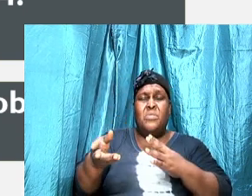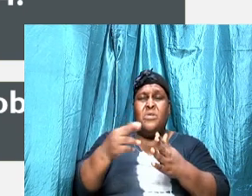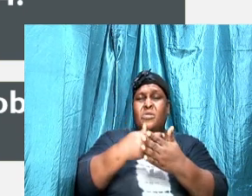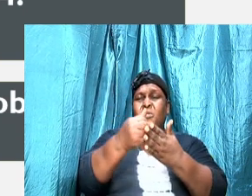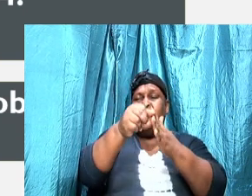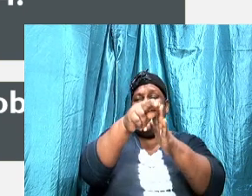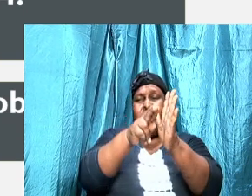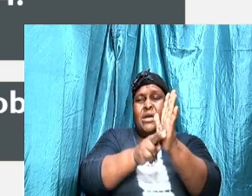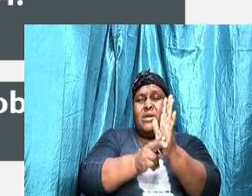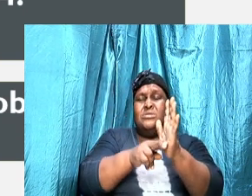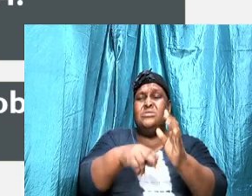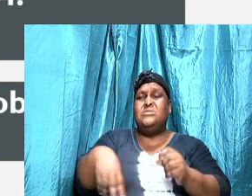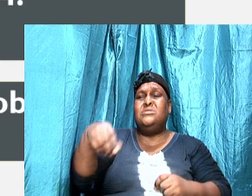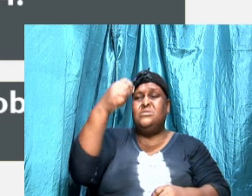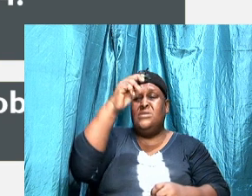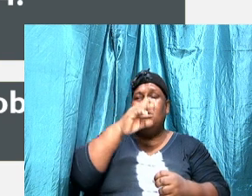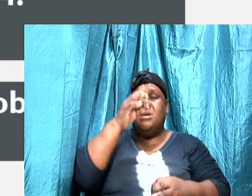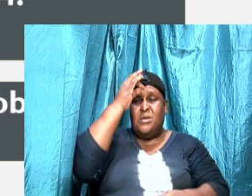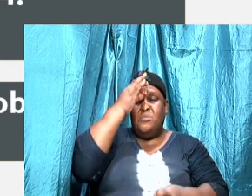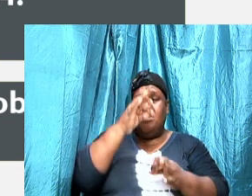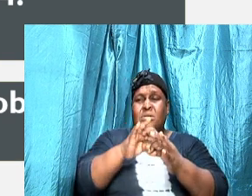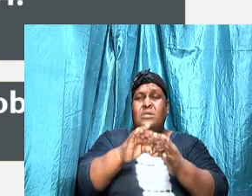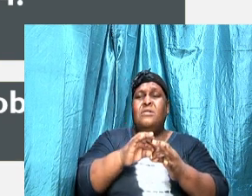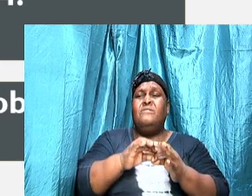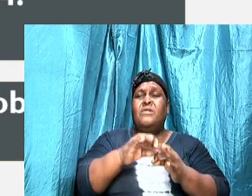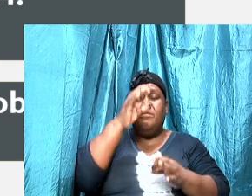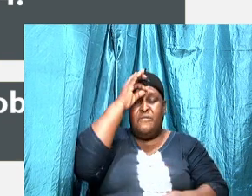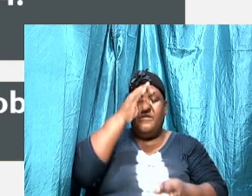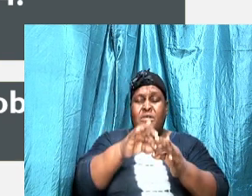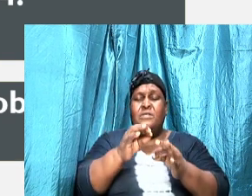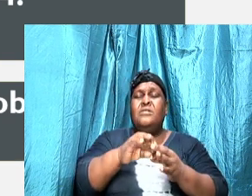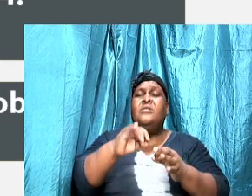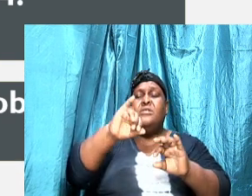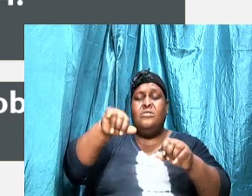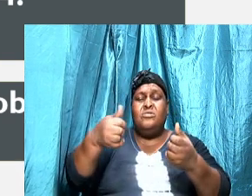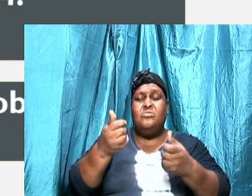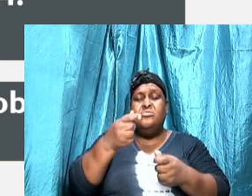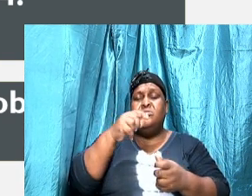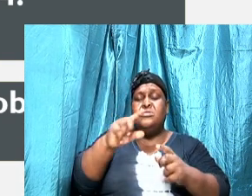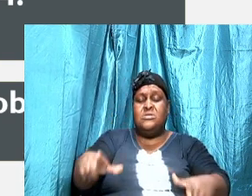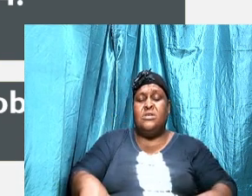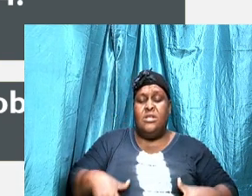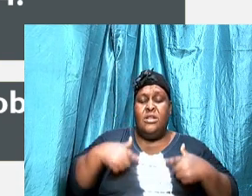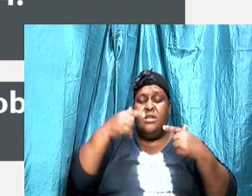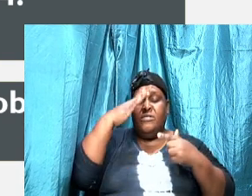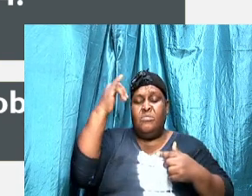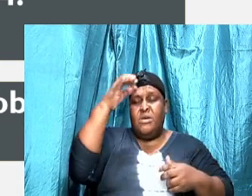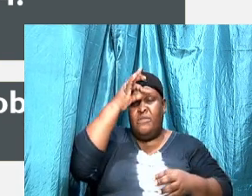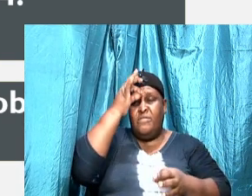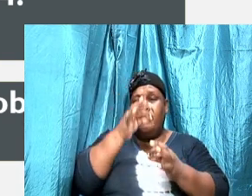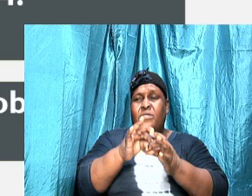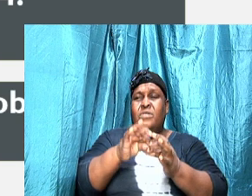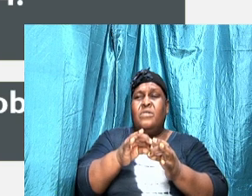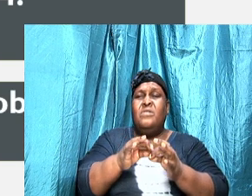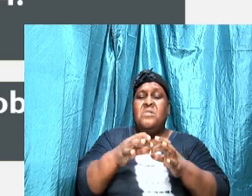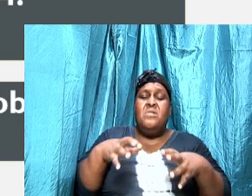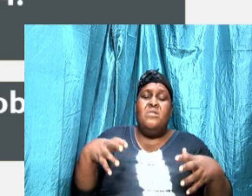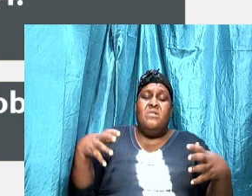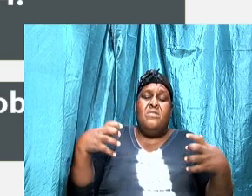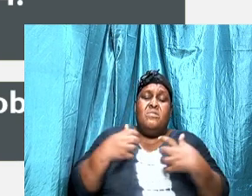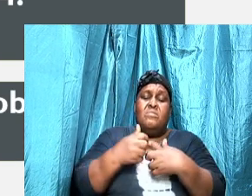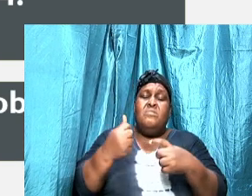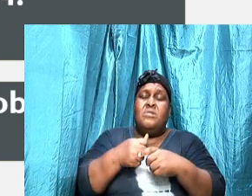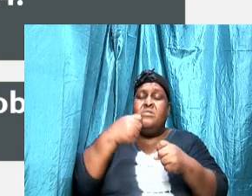revealed from faith to faith, that is written, the just shall live by faith. For the wrath of God is revealed from